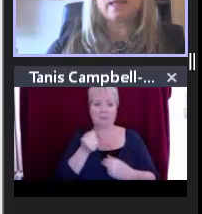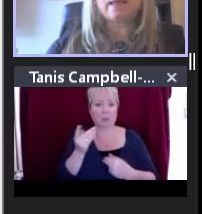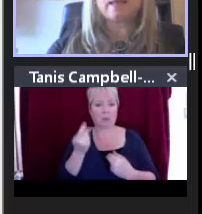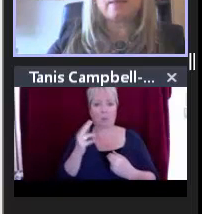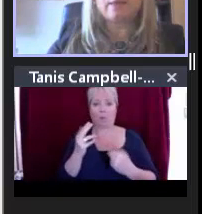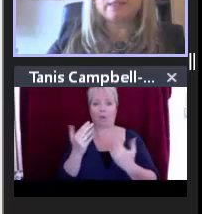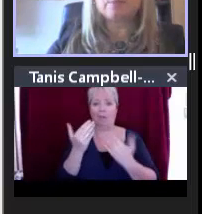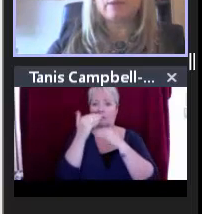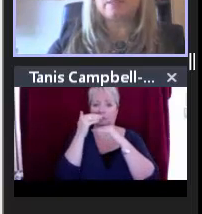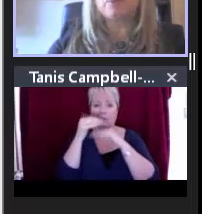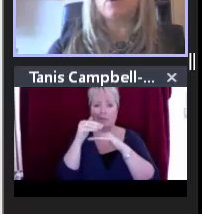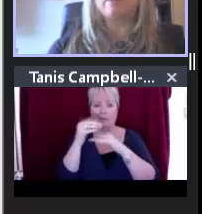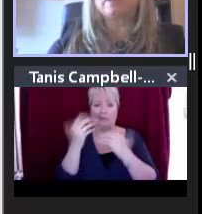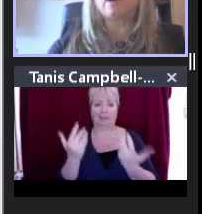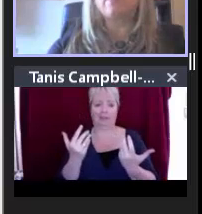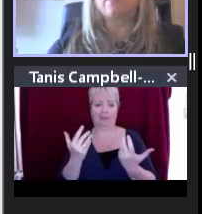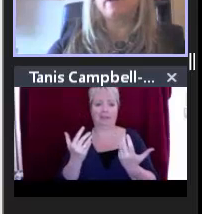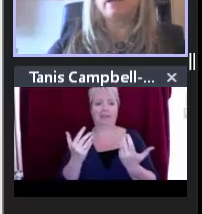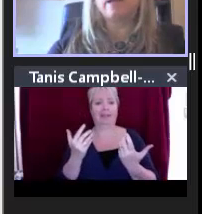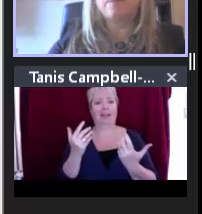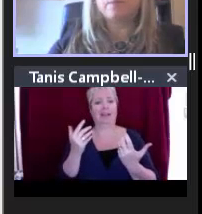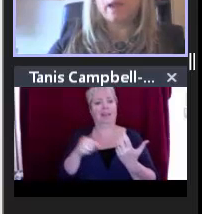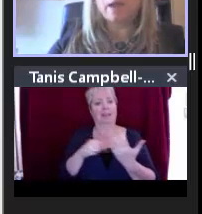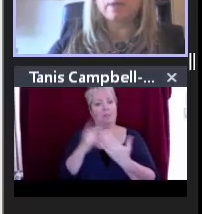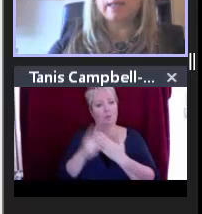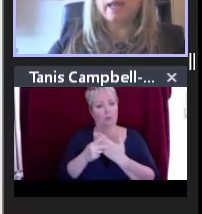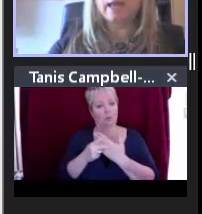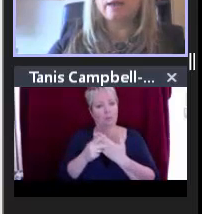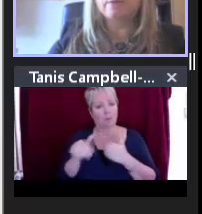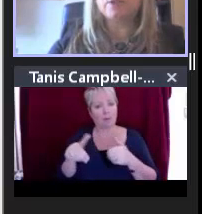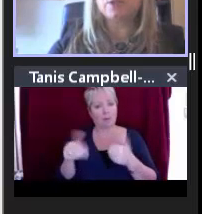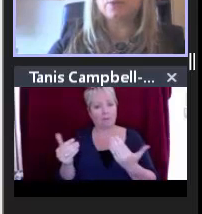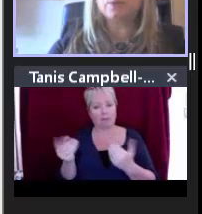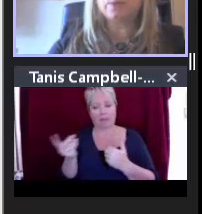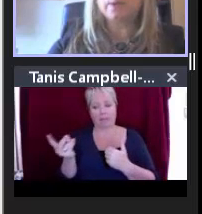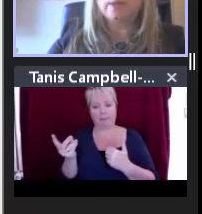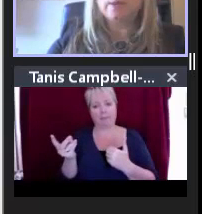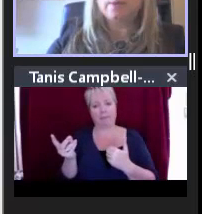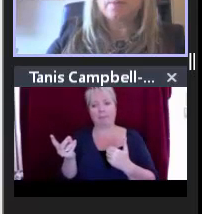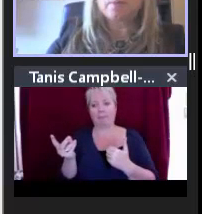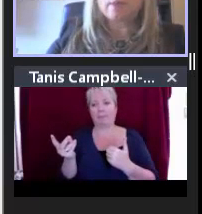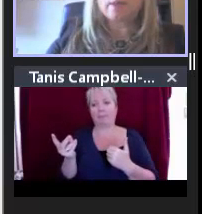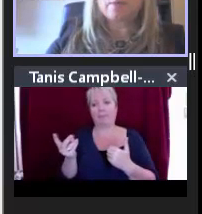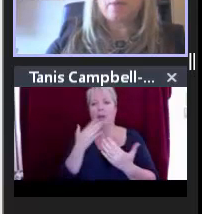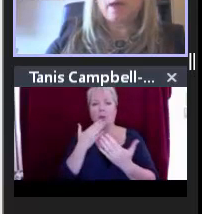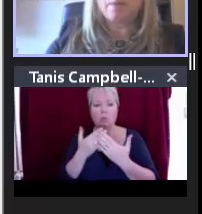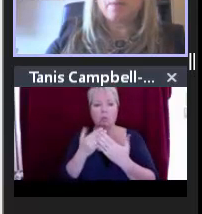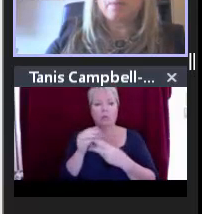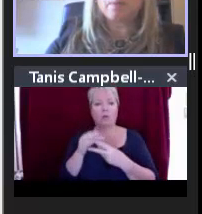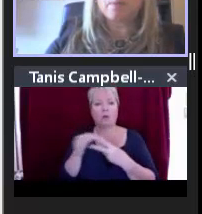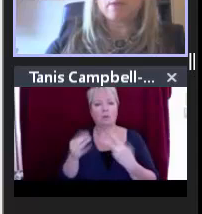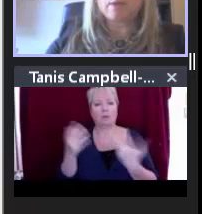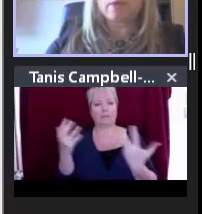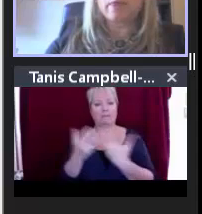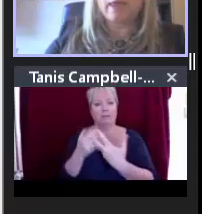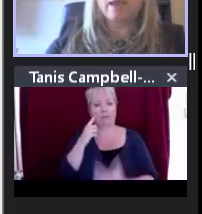And this is what these programs offer, and I really have to